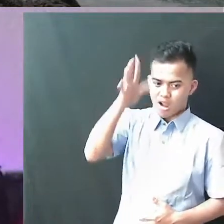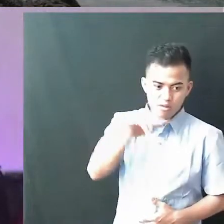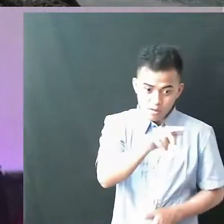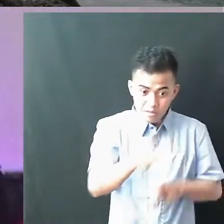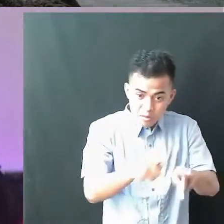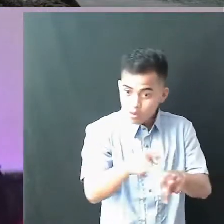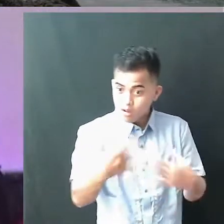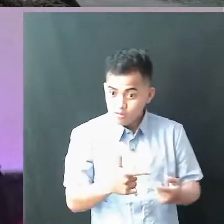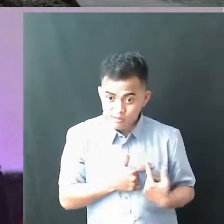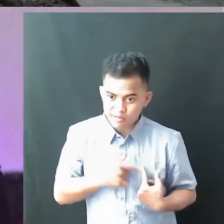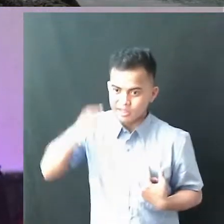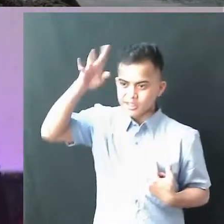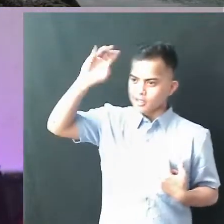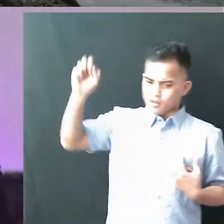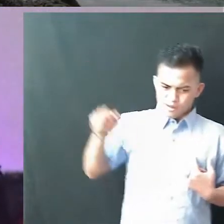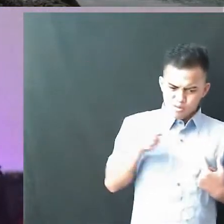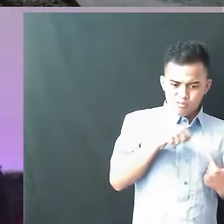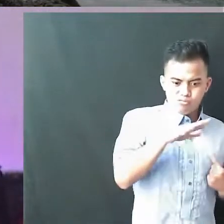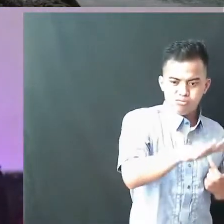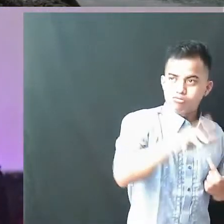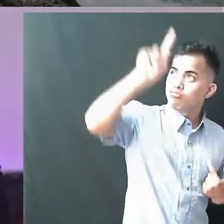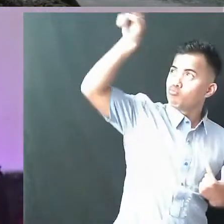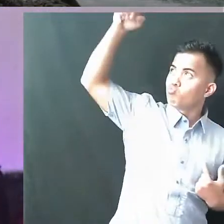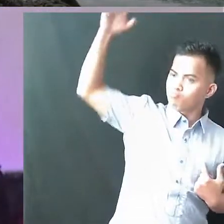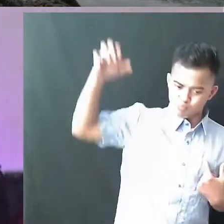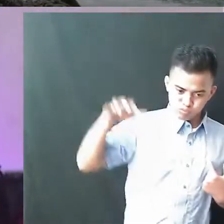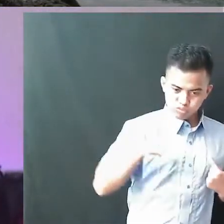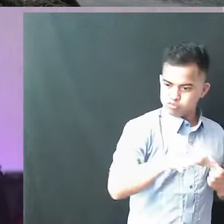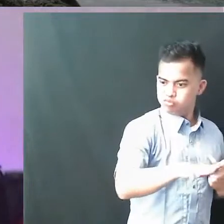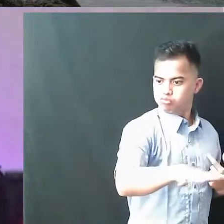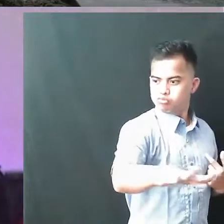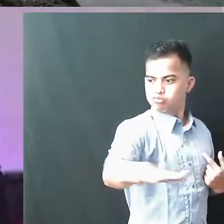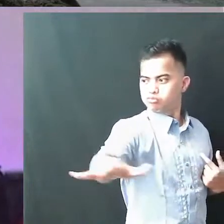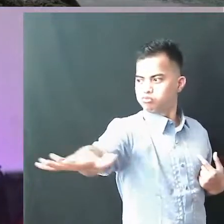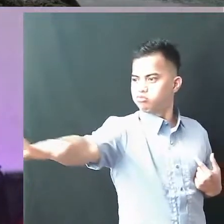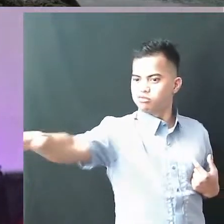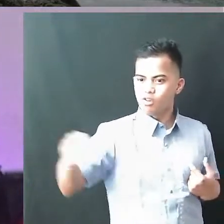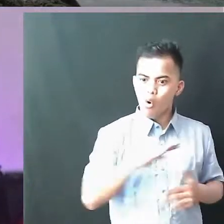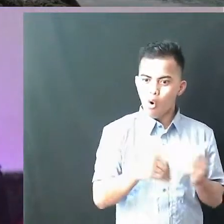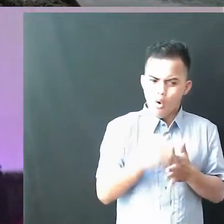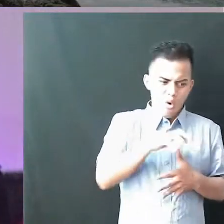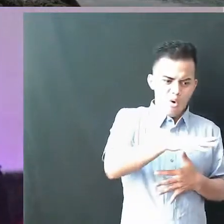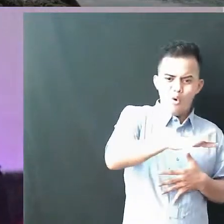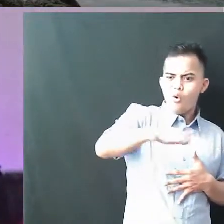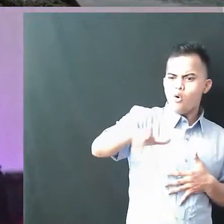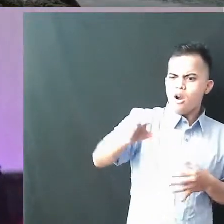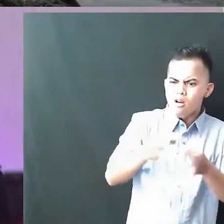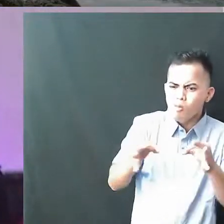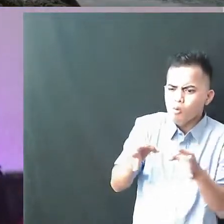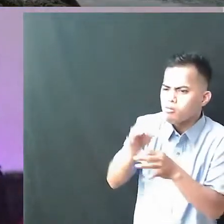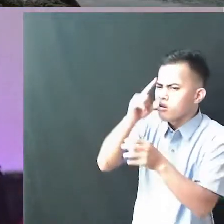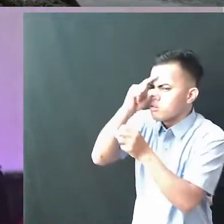these ye might be partakers. Notice that word partakers. Hold fast to that which